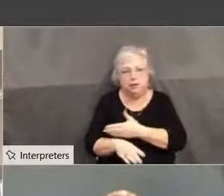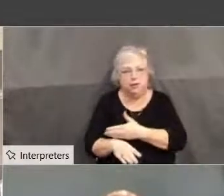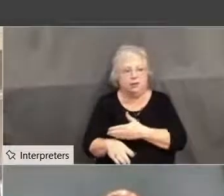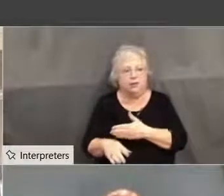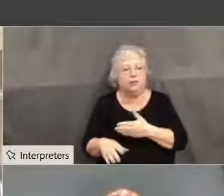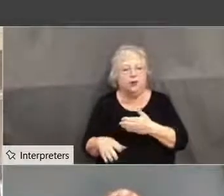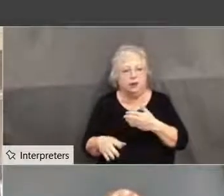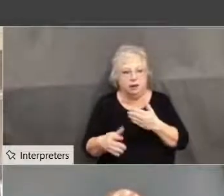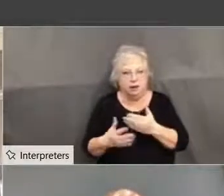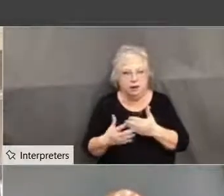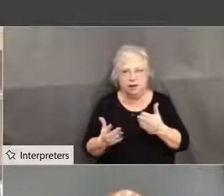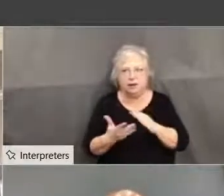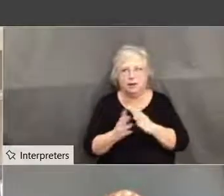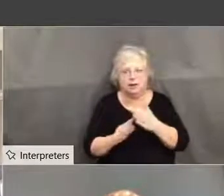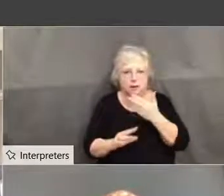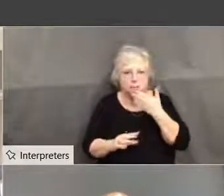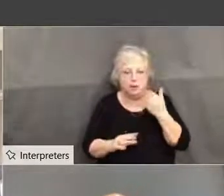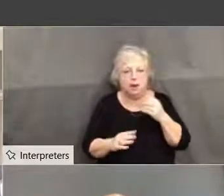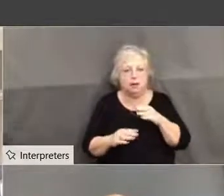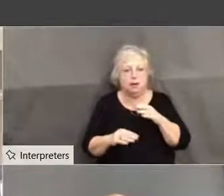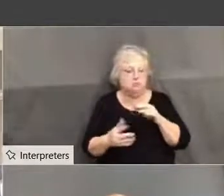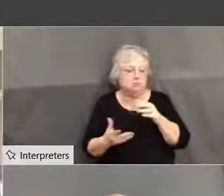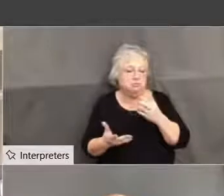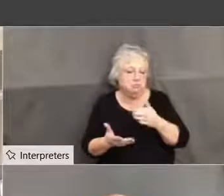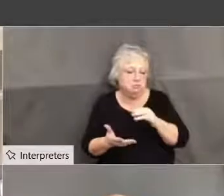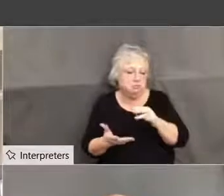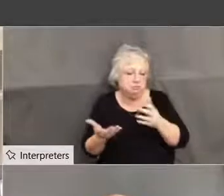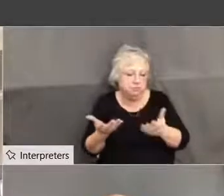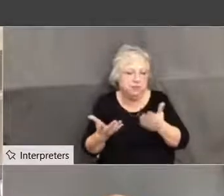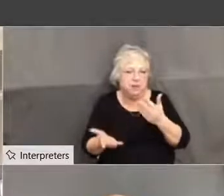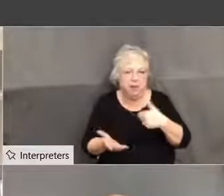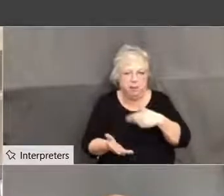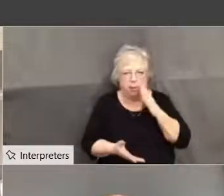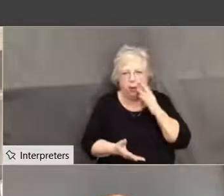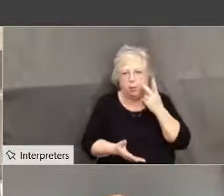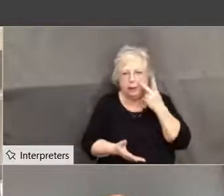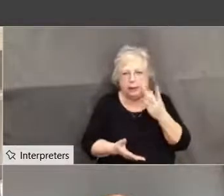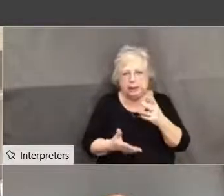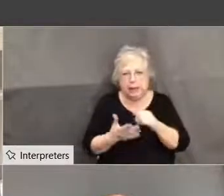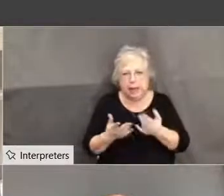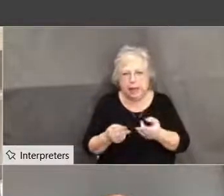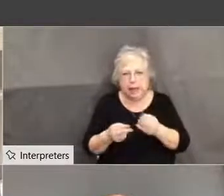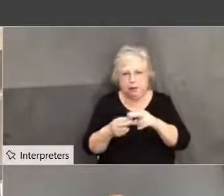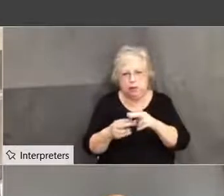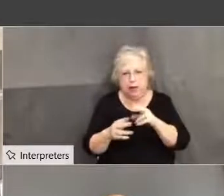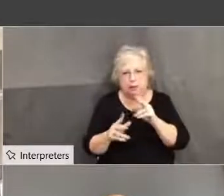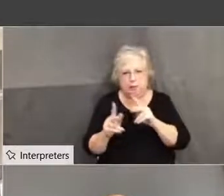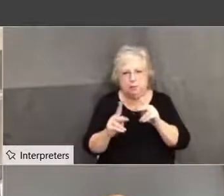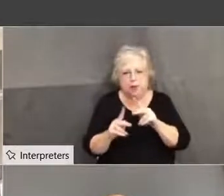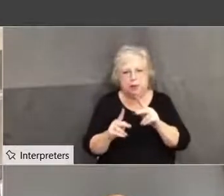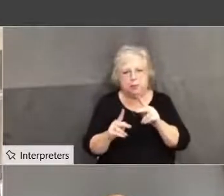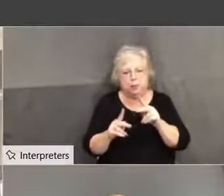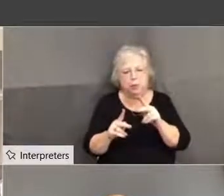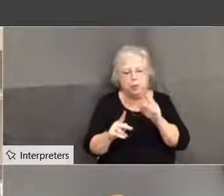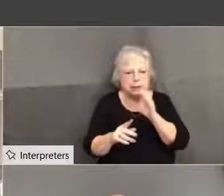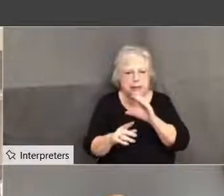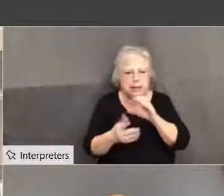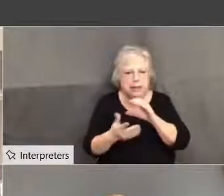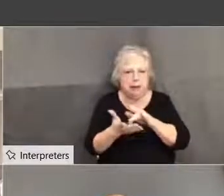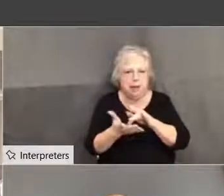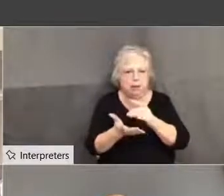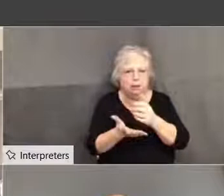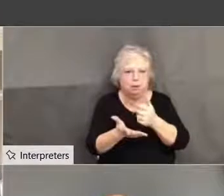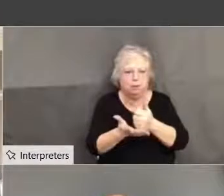if things get better, that we might see that increase. And so I needed to understand how we